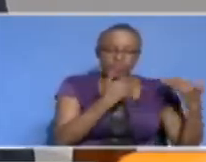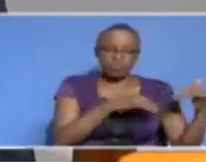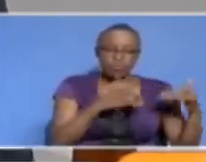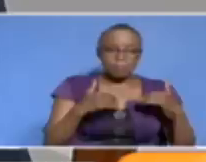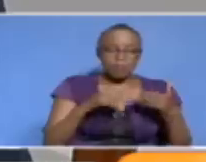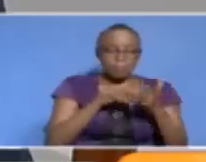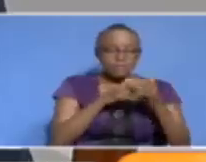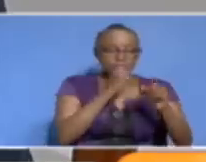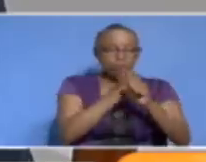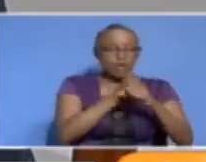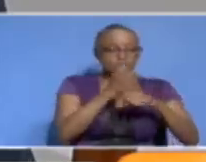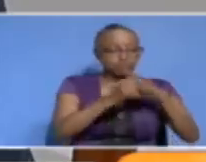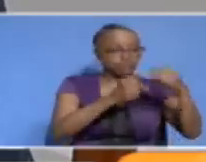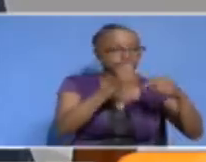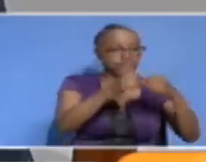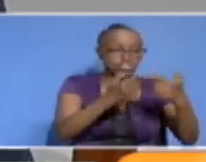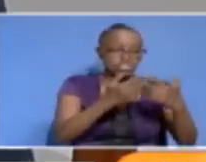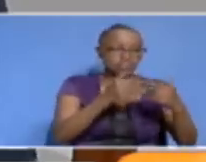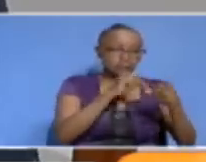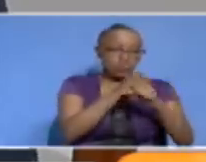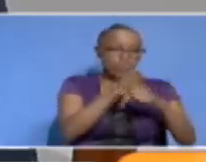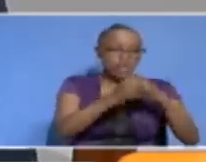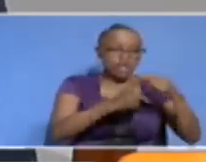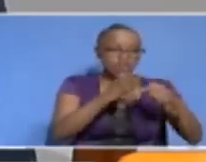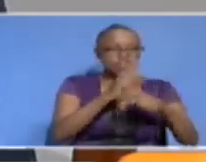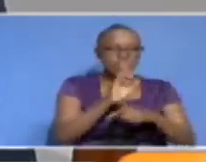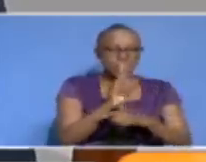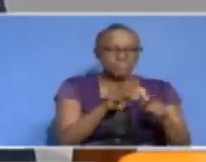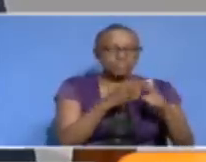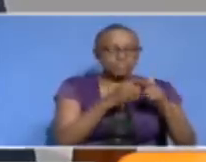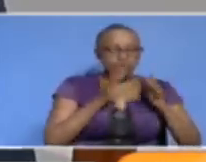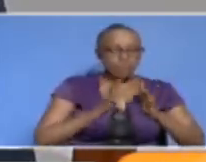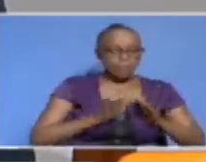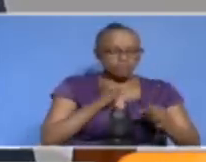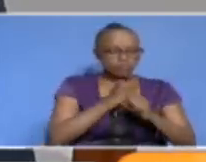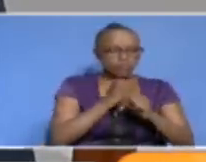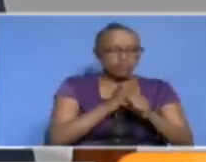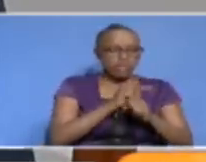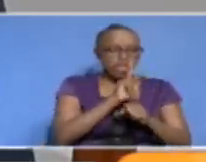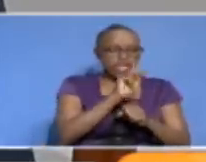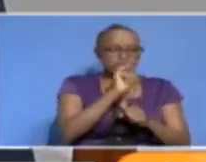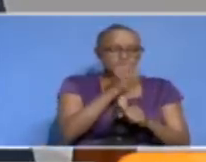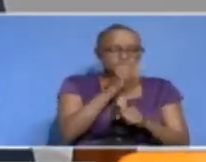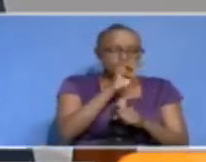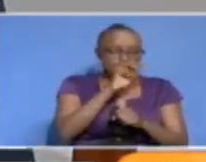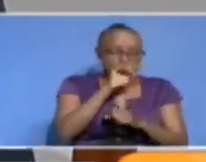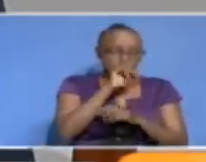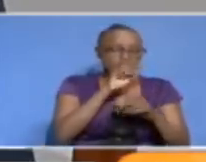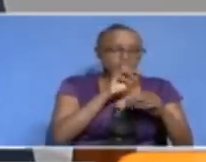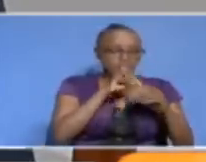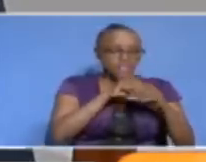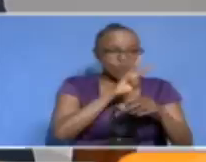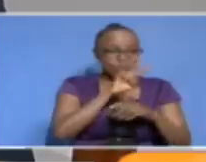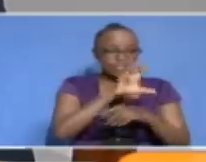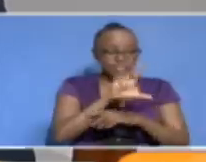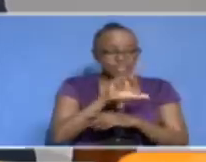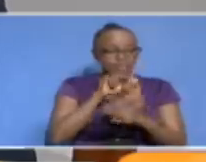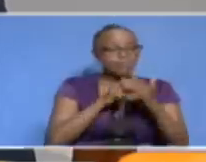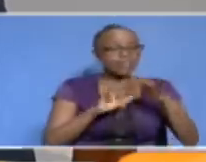So we're working on it. Yeah, we're working so on it. So it's under Nairobi, not Kiambu. You know, the contractor, Kiumbuini is in Westlands, is in